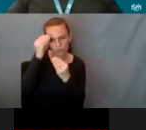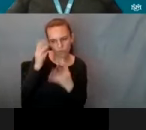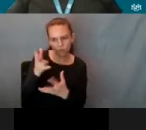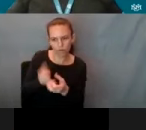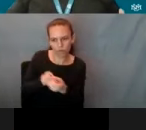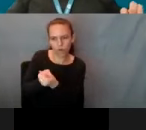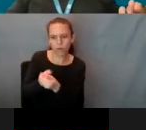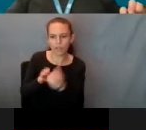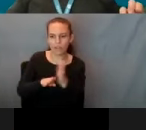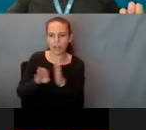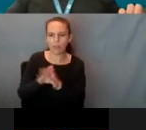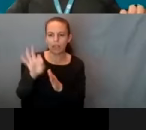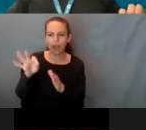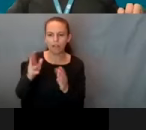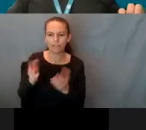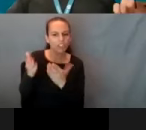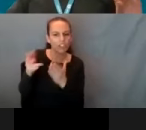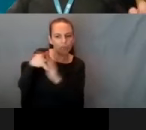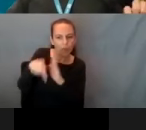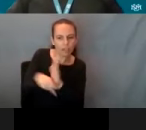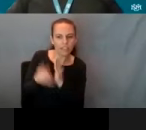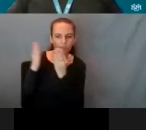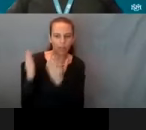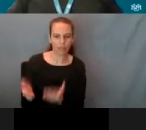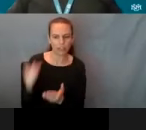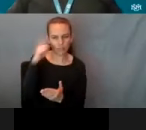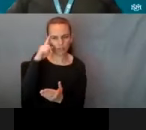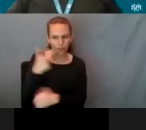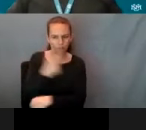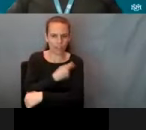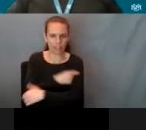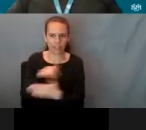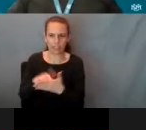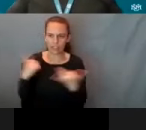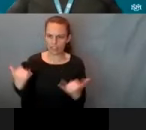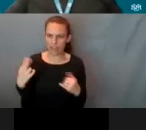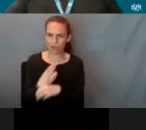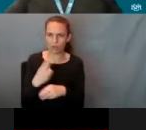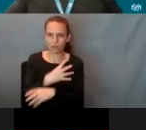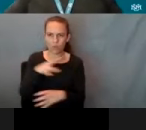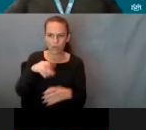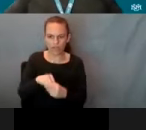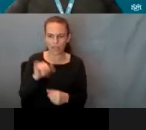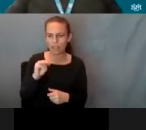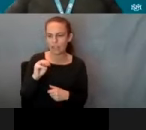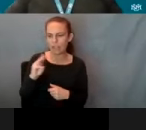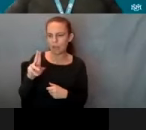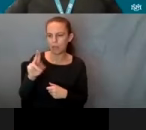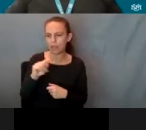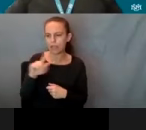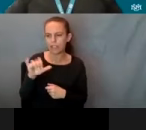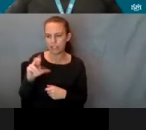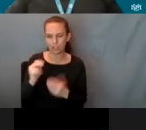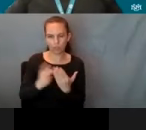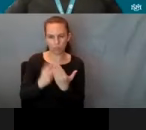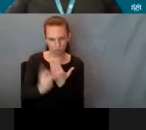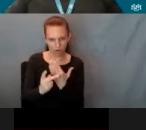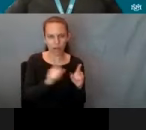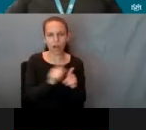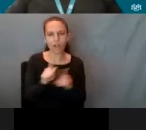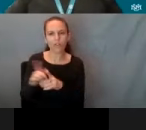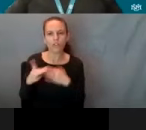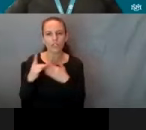recommendations, recommendations for vaccines currently in use in the immunization program. She has also led a project to develop and assess